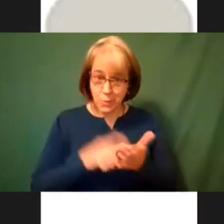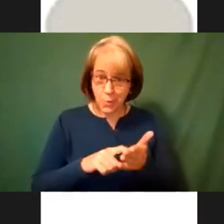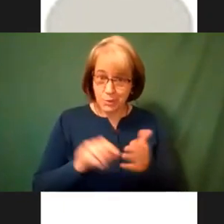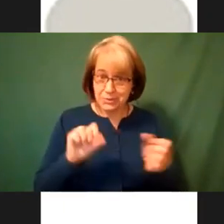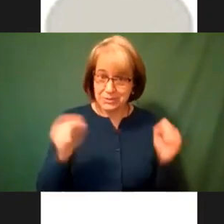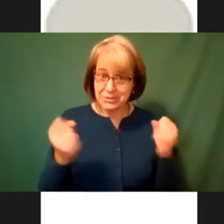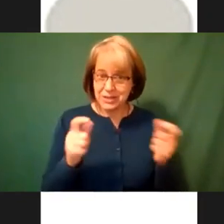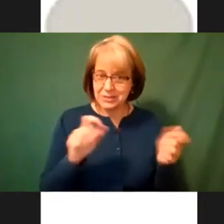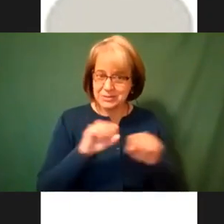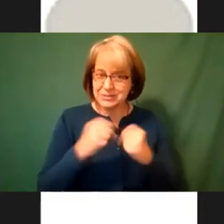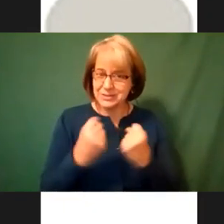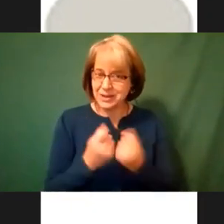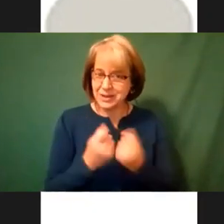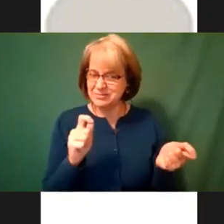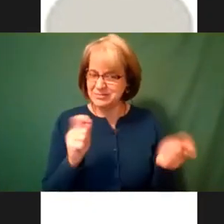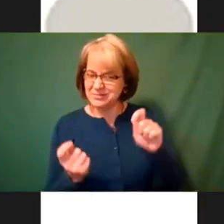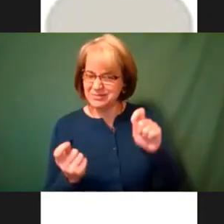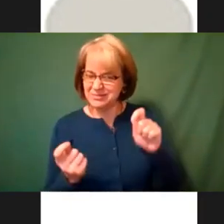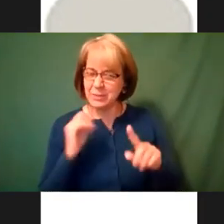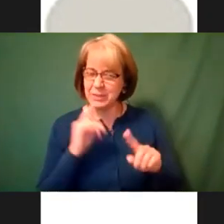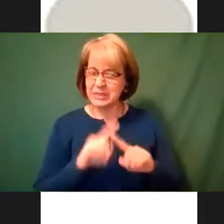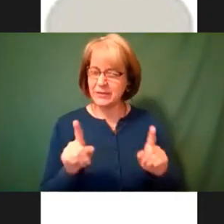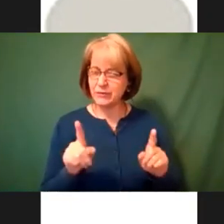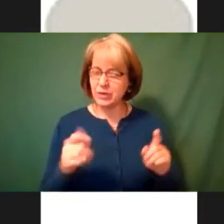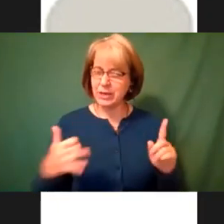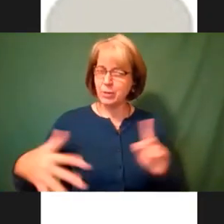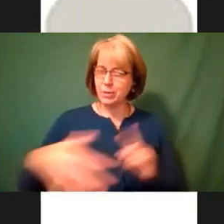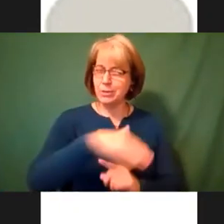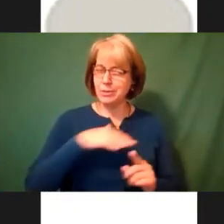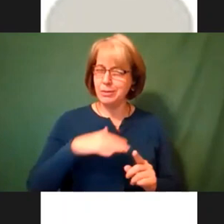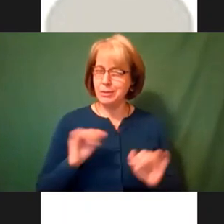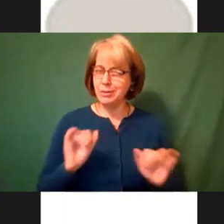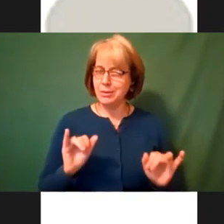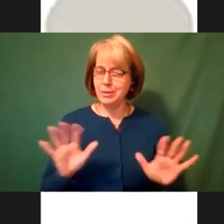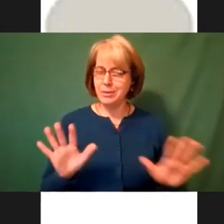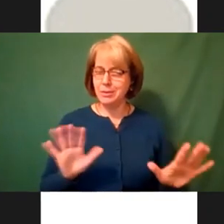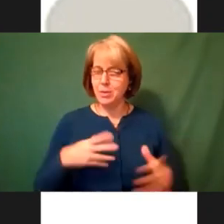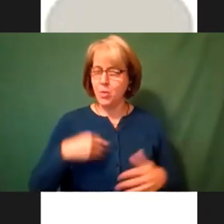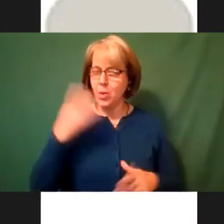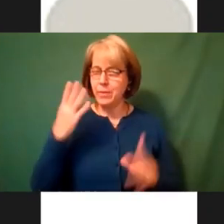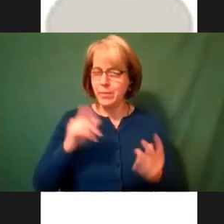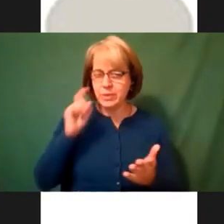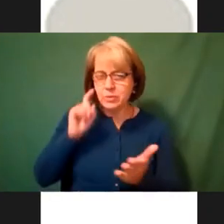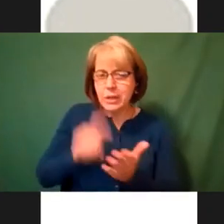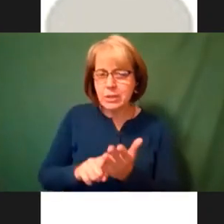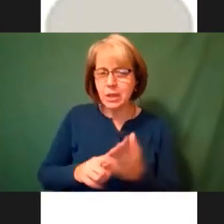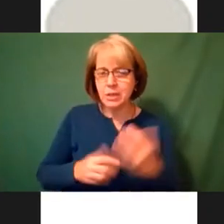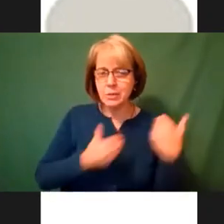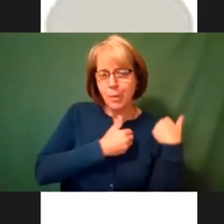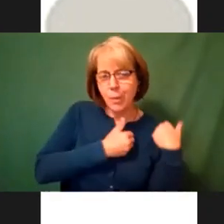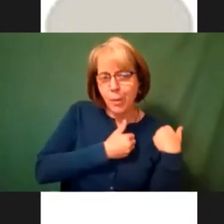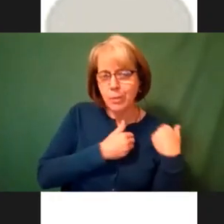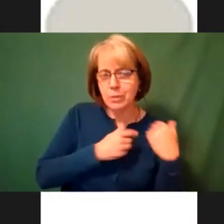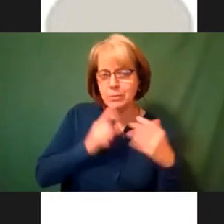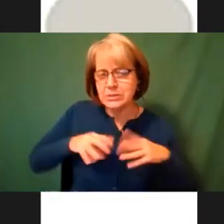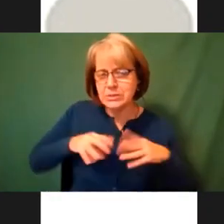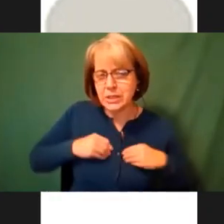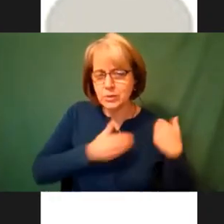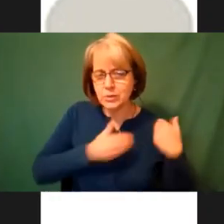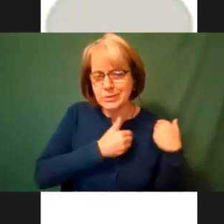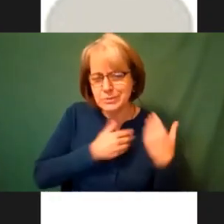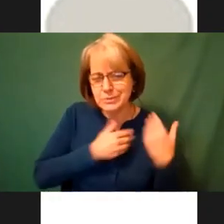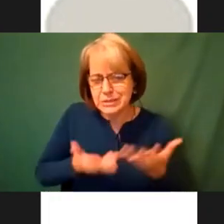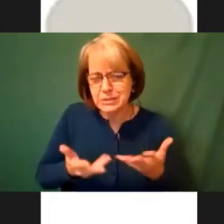there's something different at play in terms of what you have to recognize and own, or you're being asked to recognize and own.